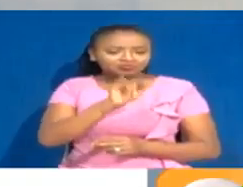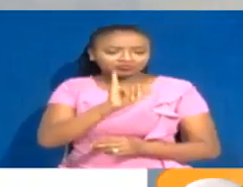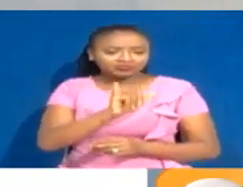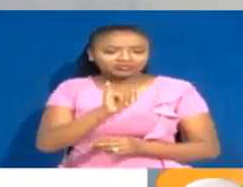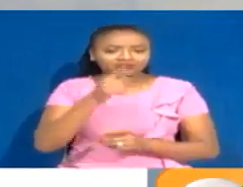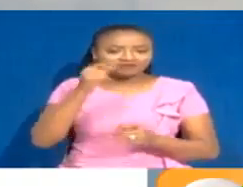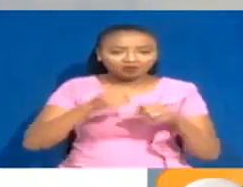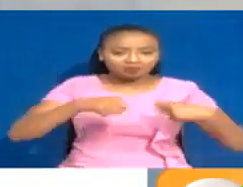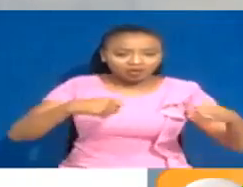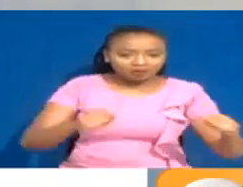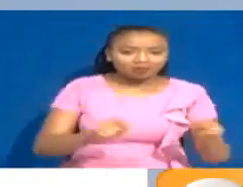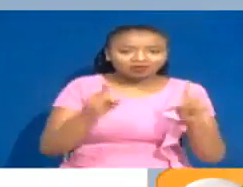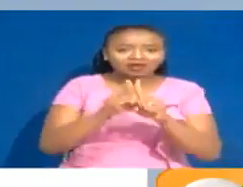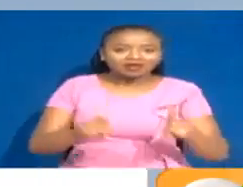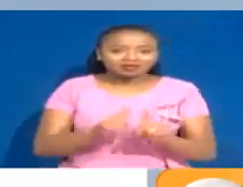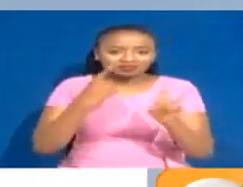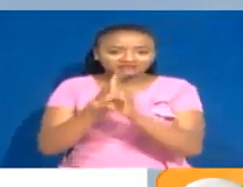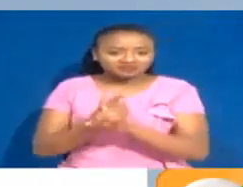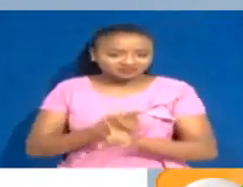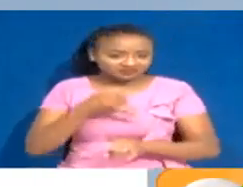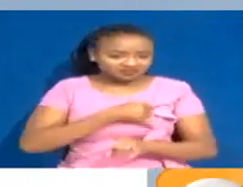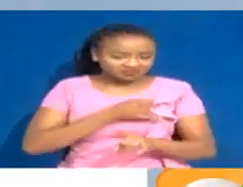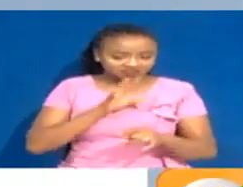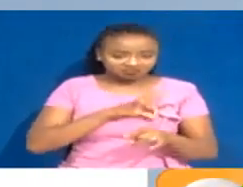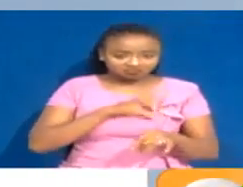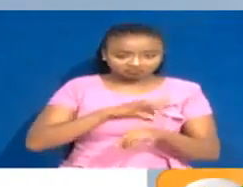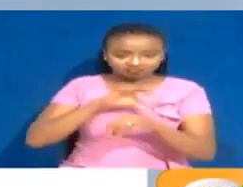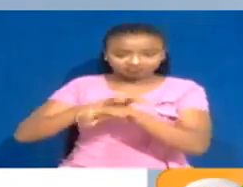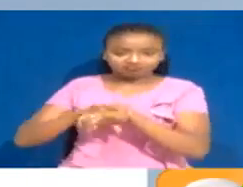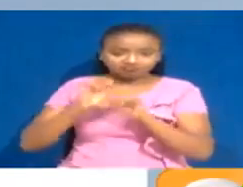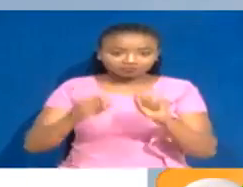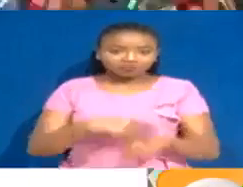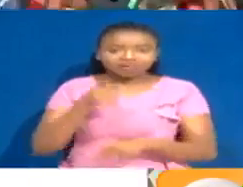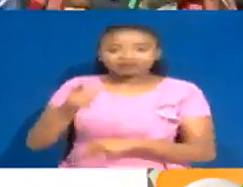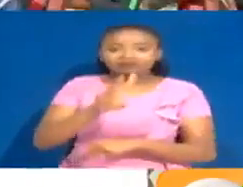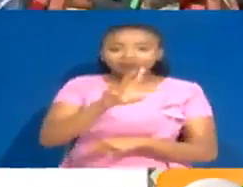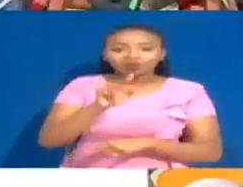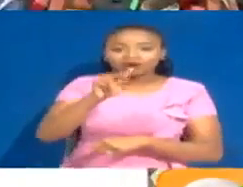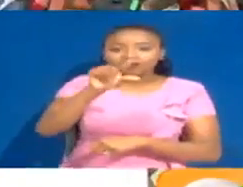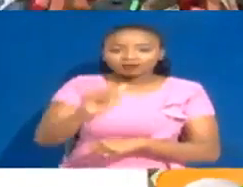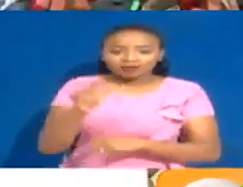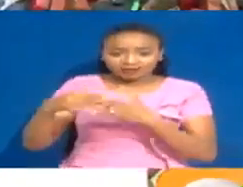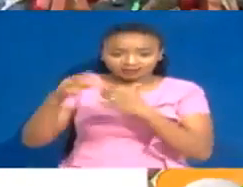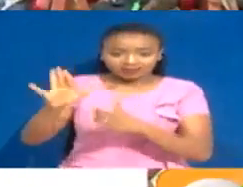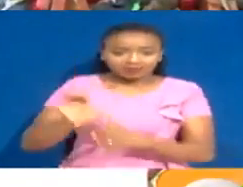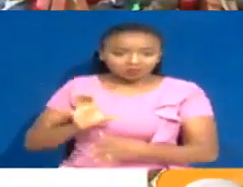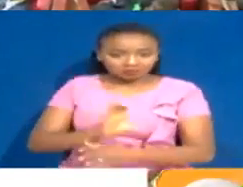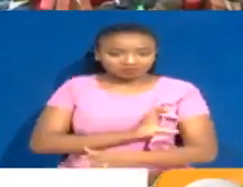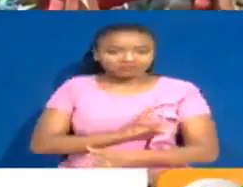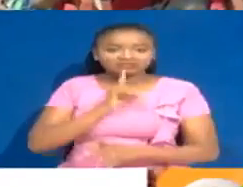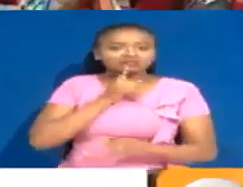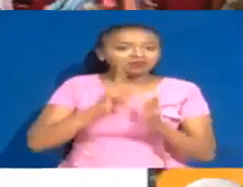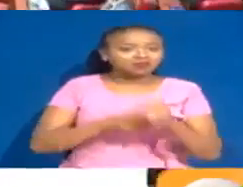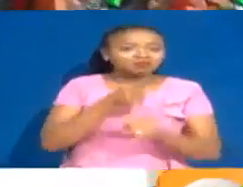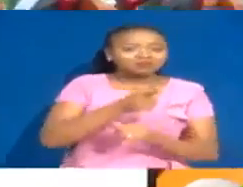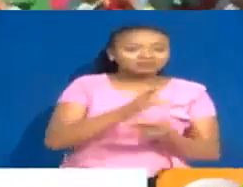as proposals to levy excise duty on interest earnings. The Homa Bay Women Representative Gladys Wanga led committee has however recommended that